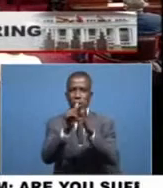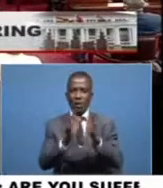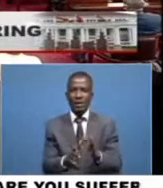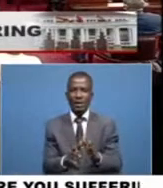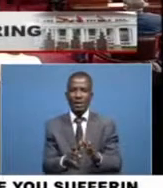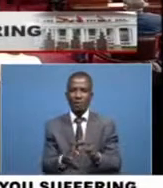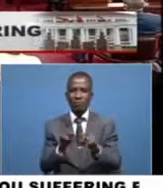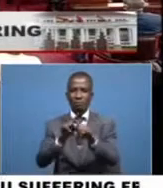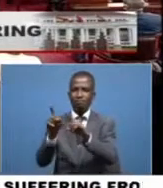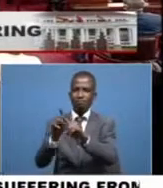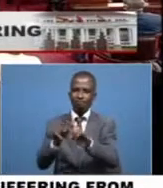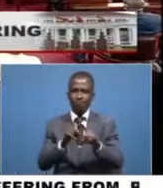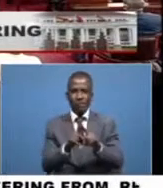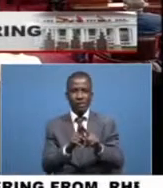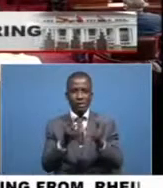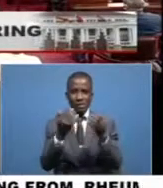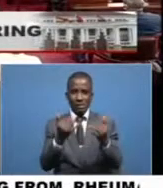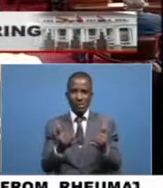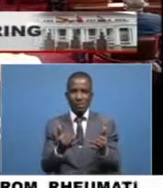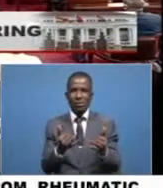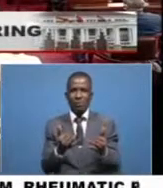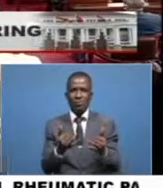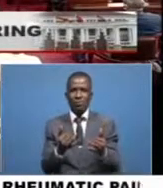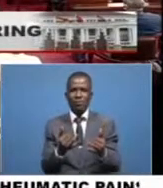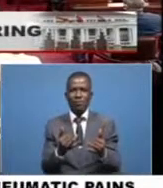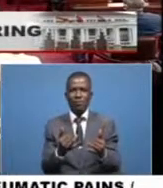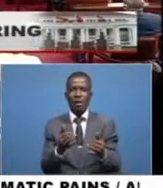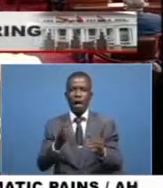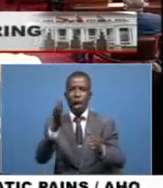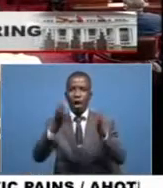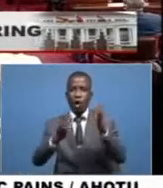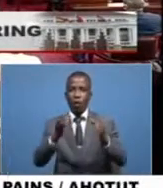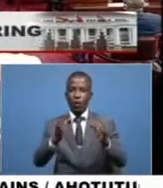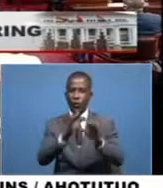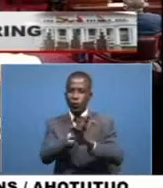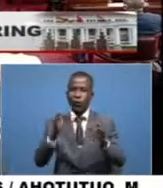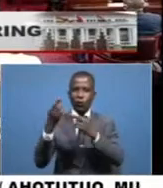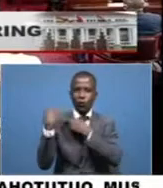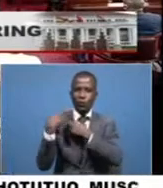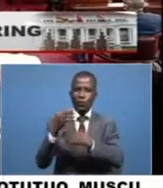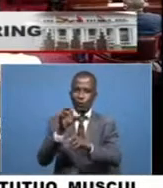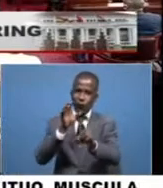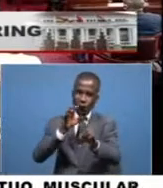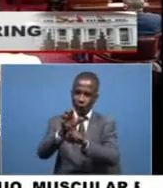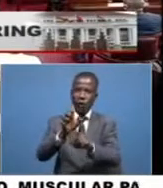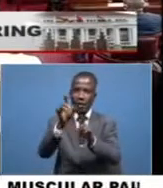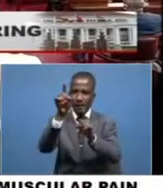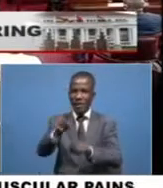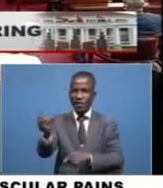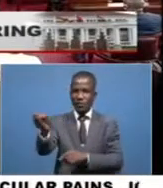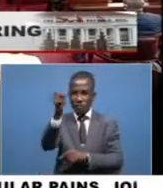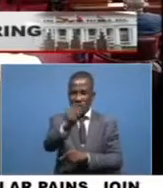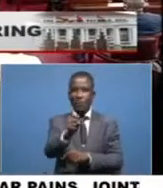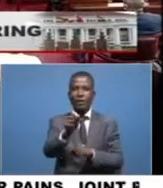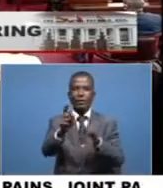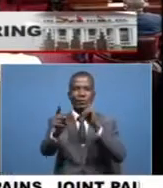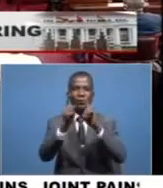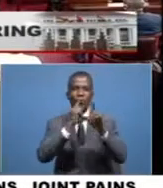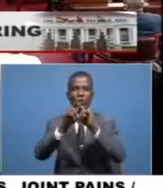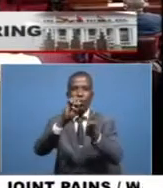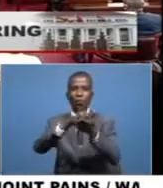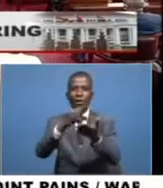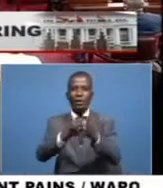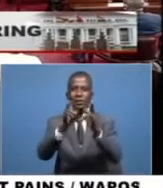respondent Benny JSC, held as, quote, a court has no duty to call upon any party to testify in the case. The